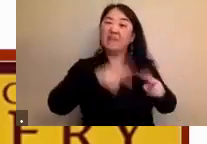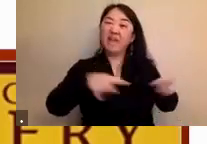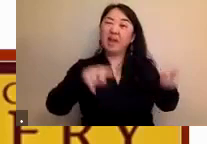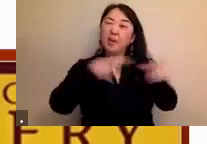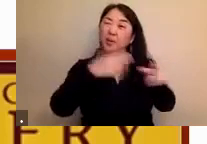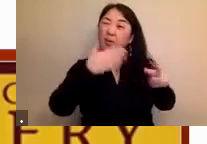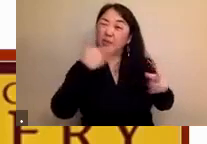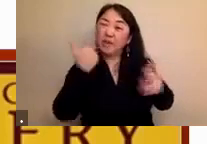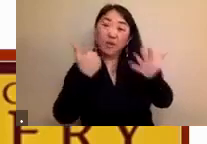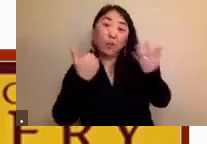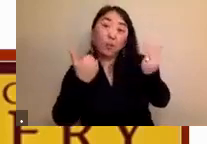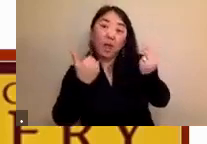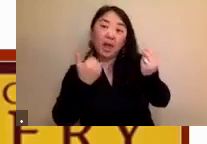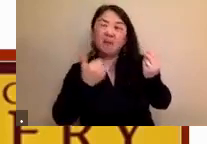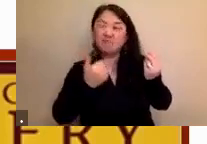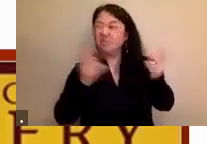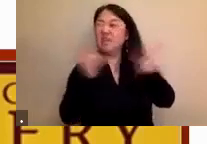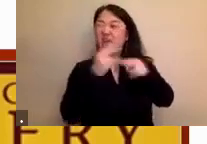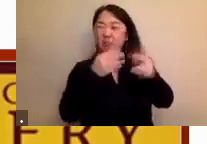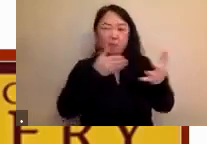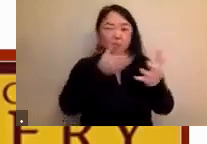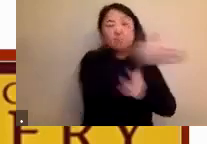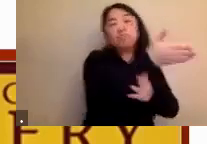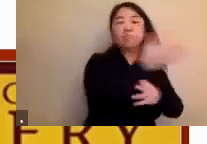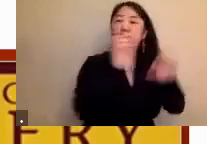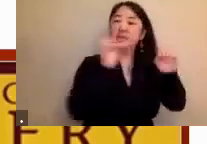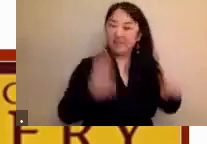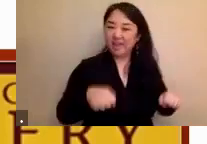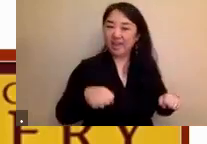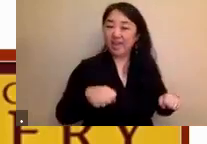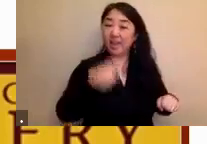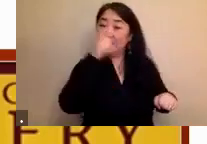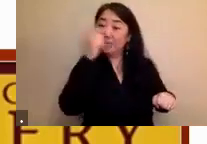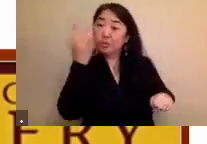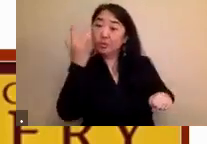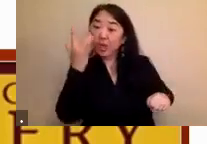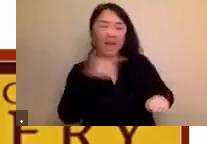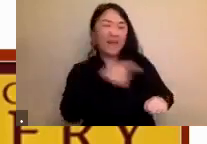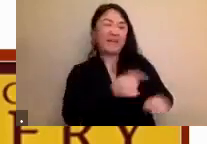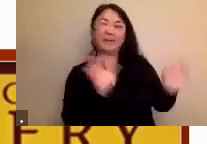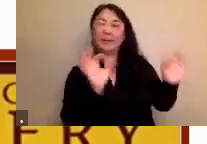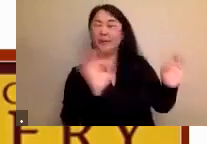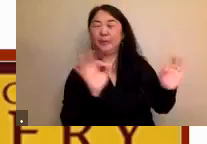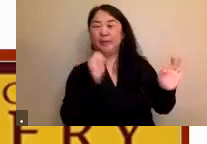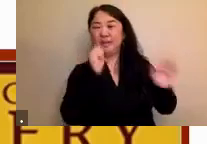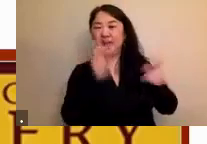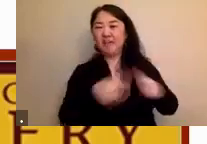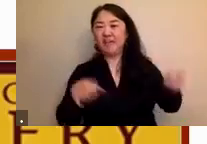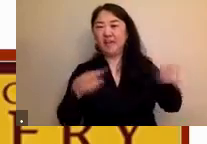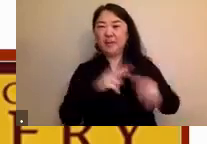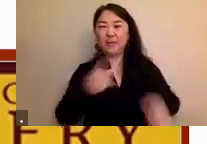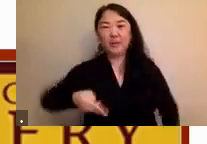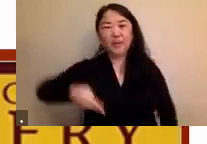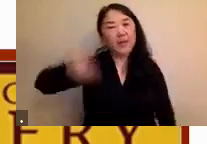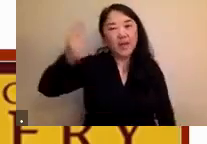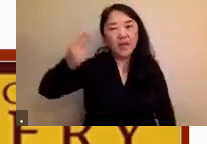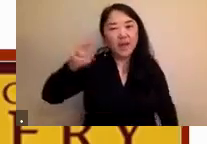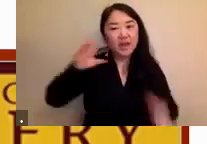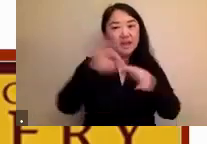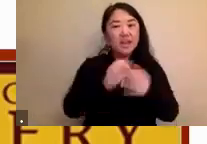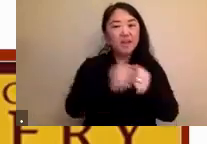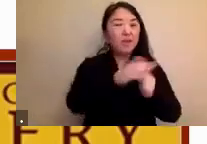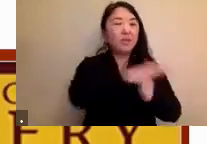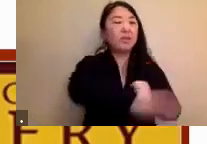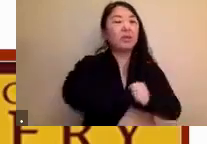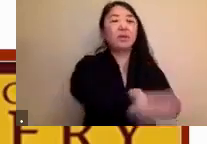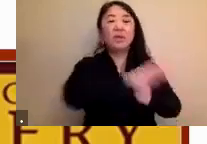highway system through because there was less of a value in terms of what their